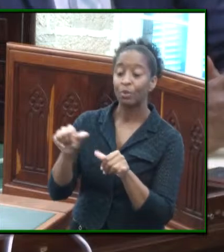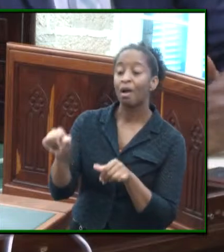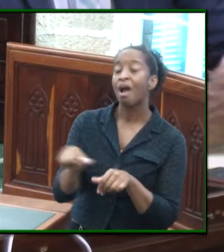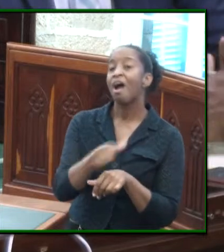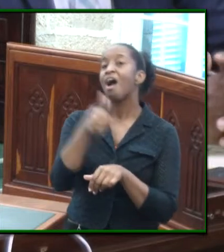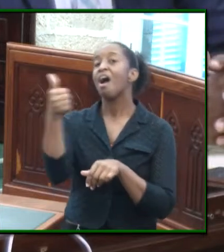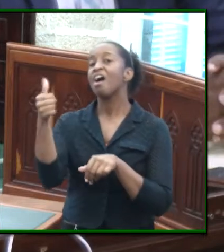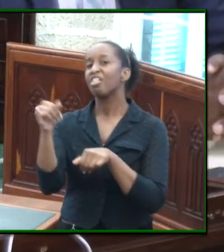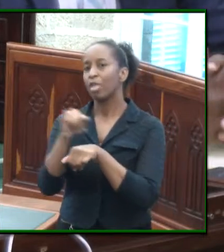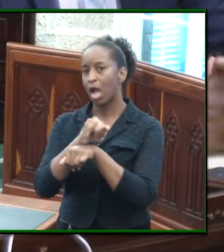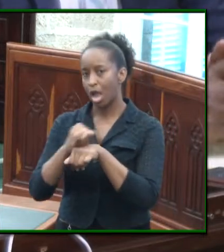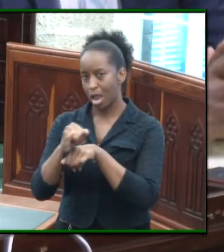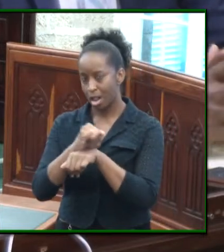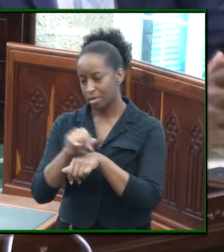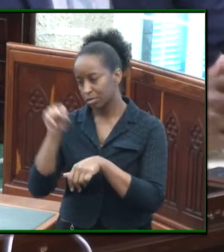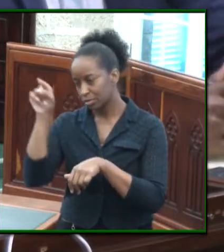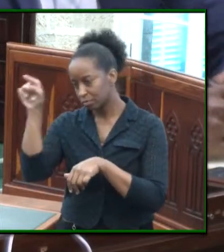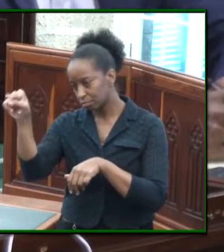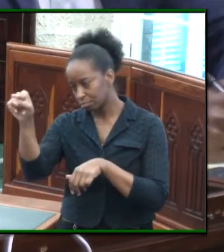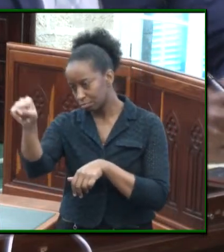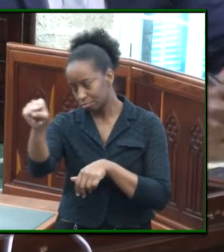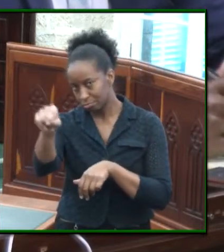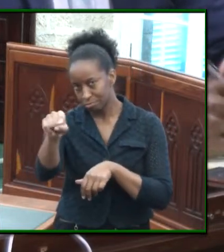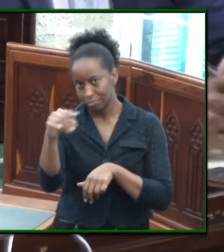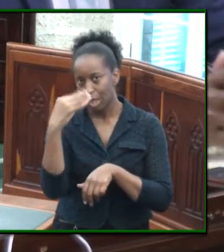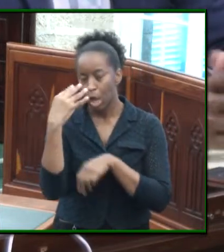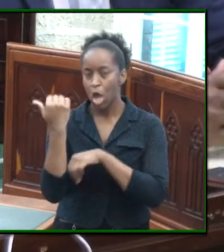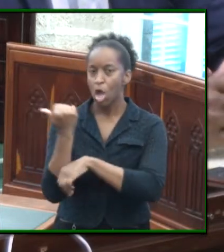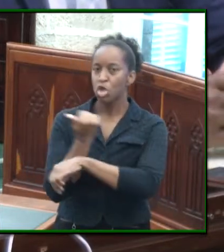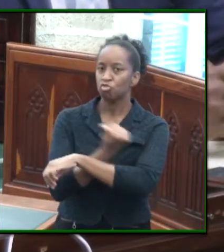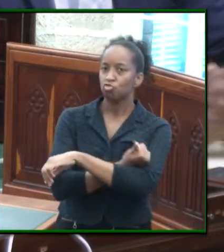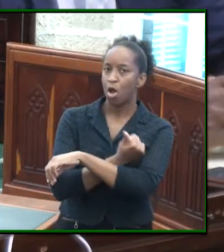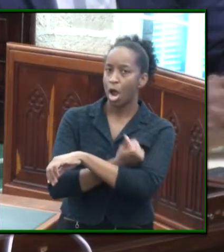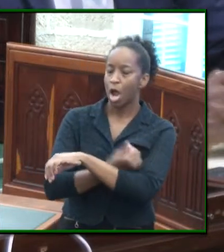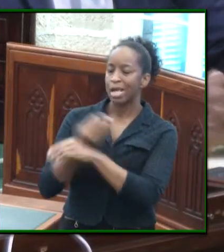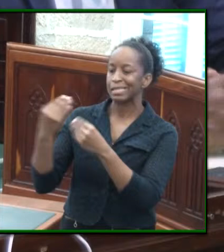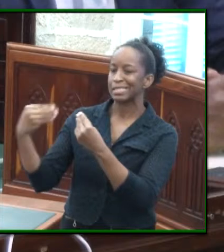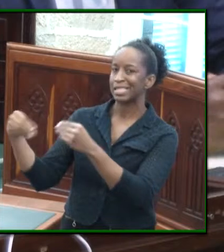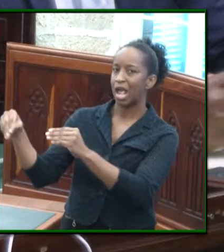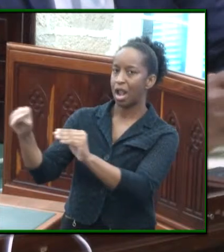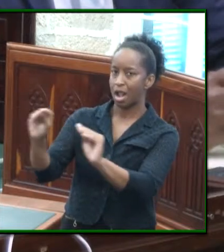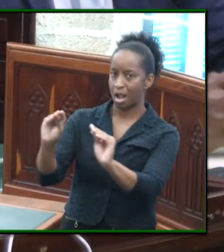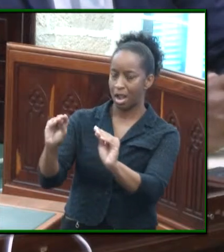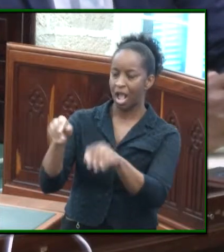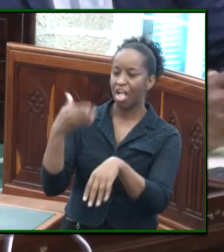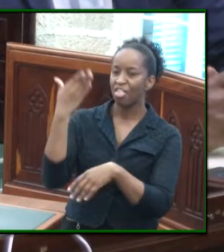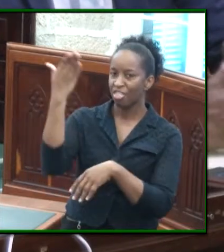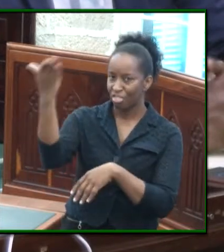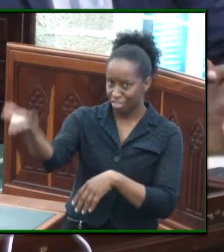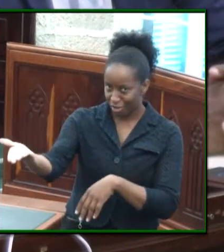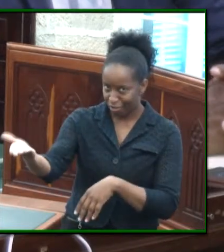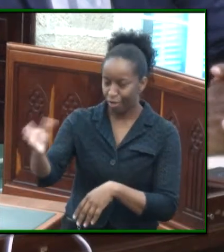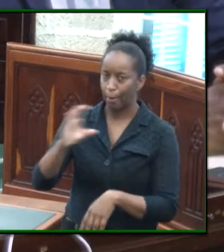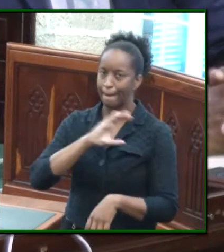and had been charged for those offenses in those islands. And therefore,